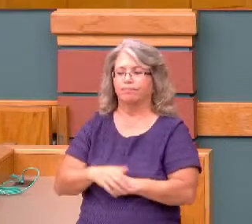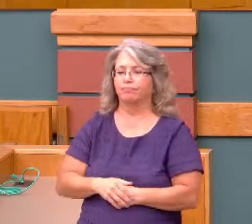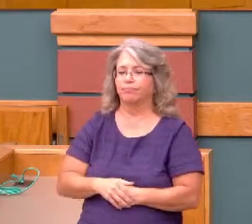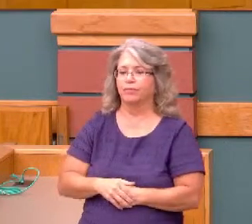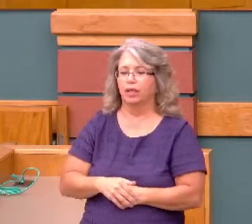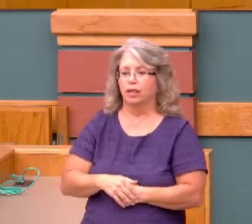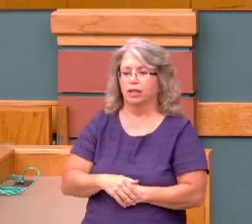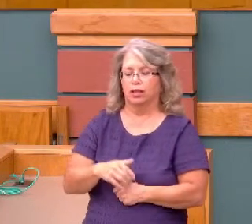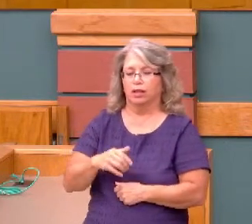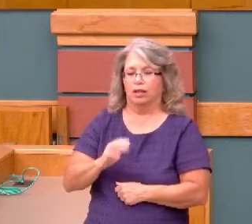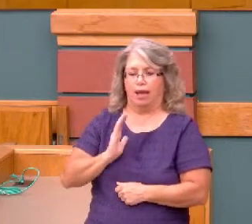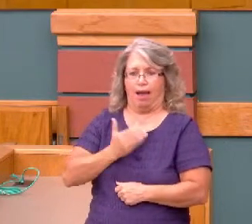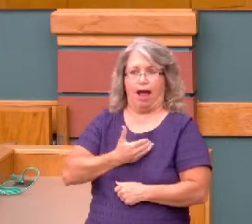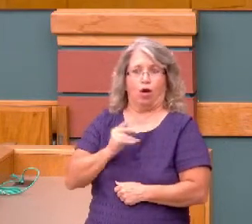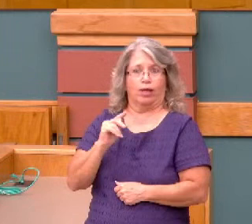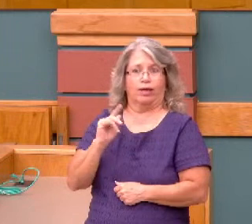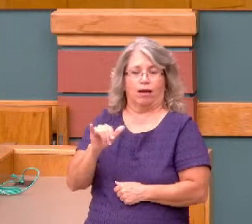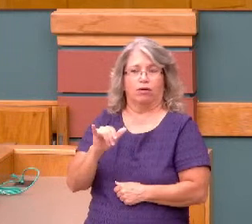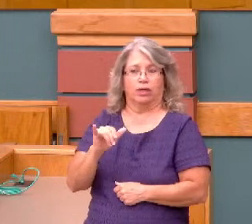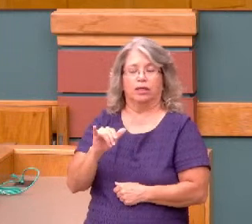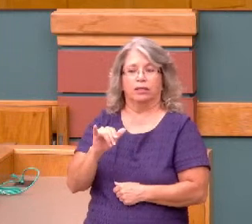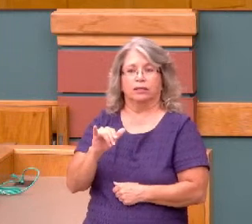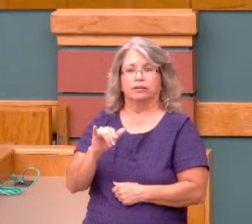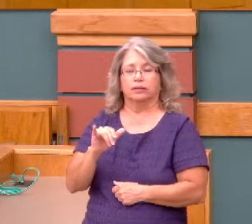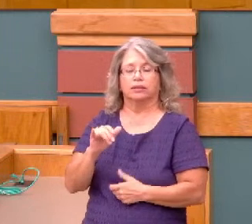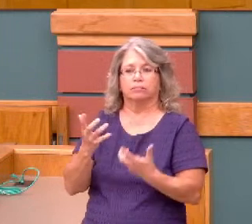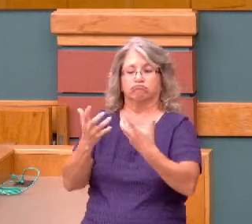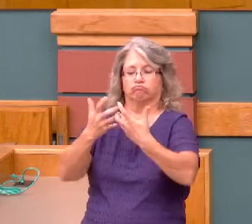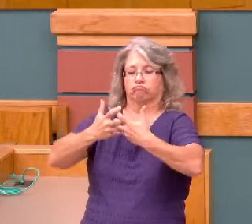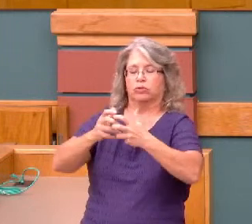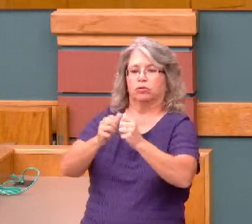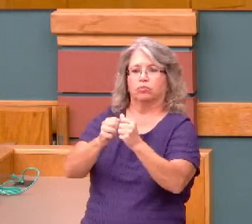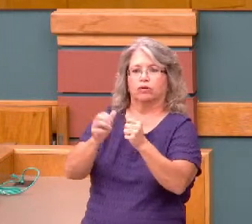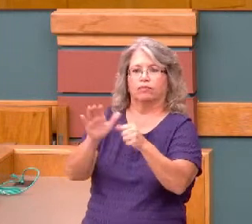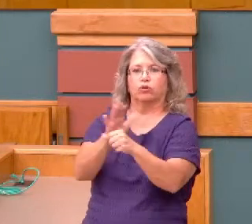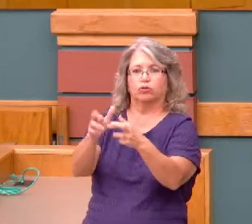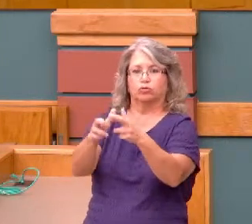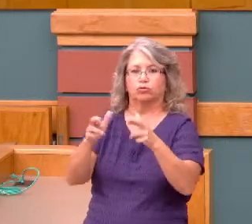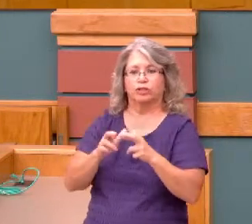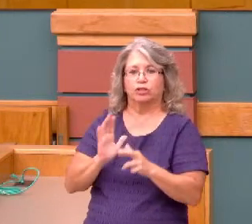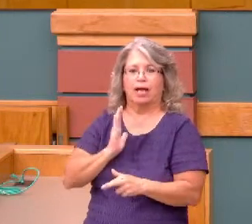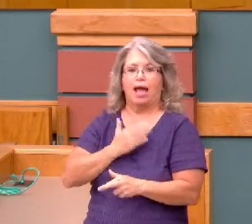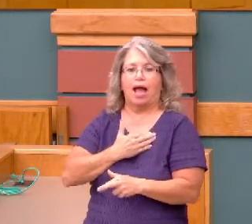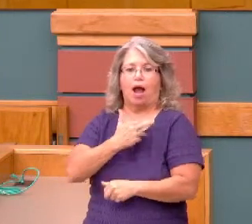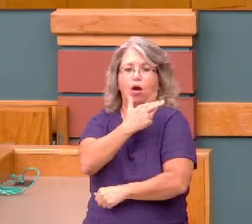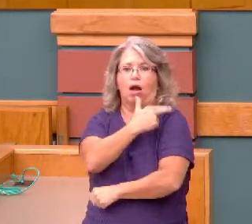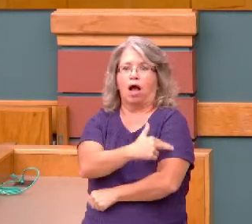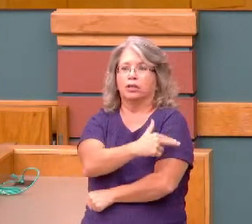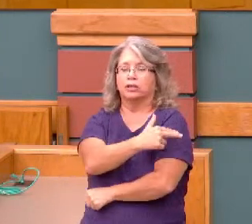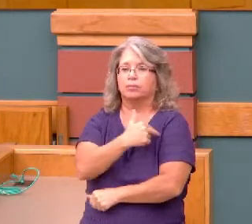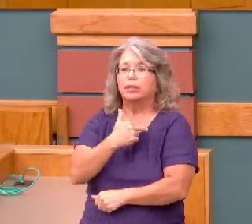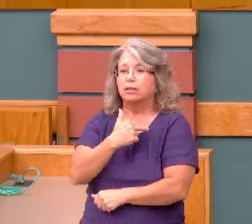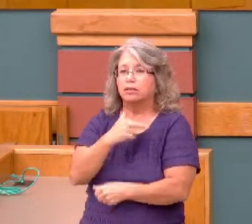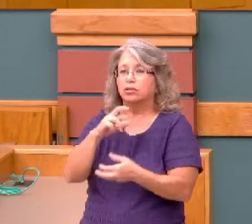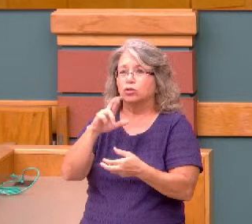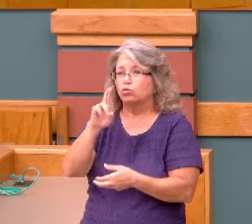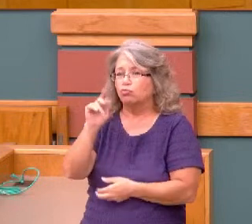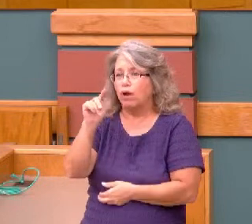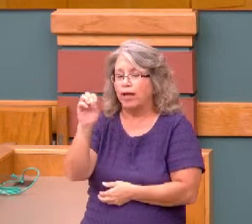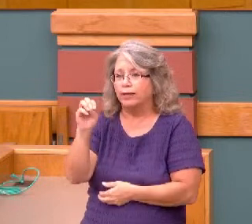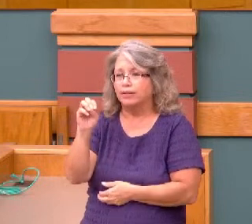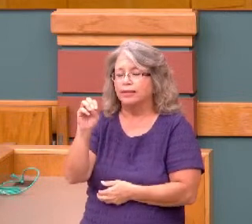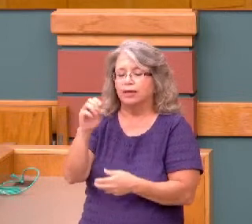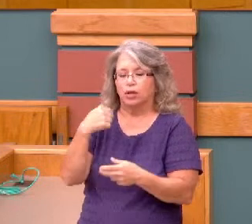other counties. We're merged into a region. Our hospitalization rate is computed by calculating all of the hospital